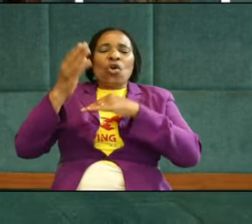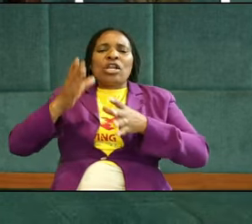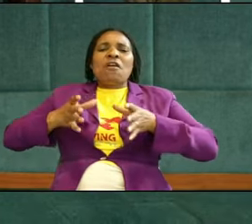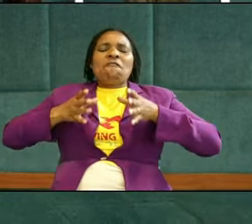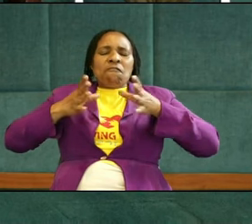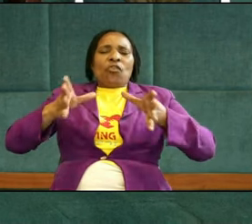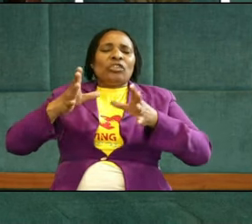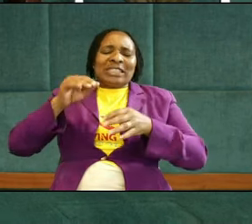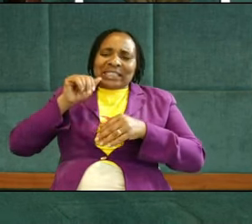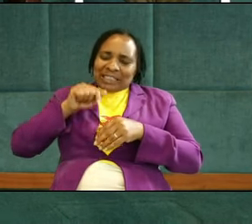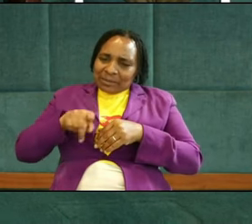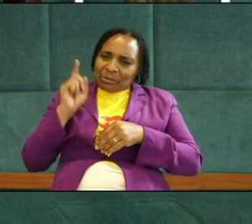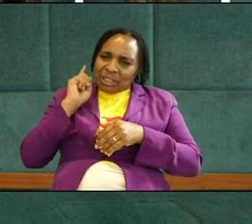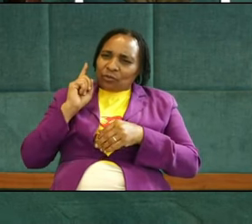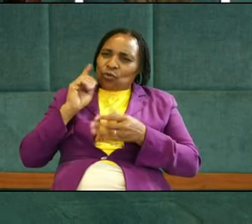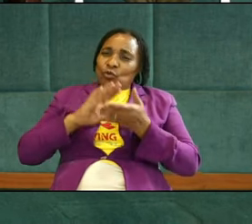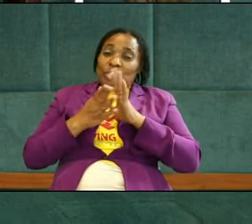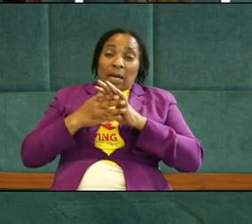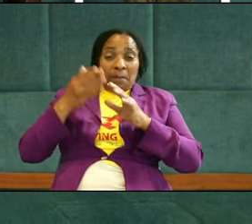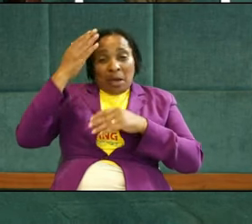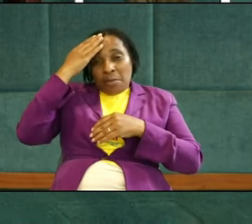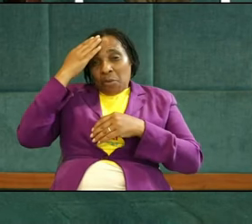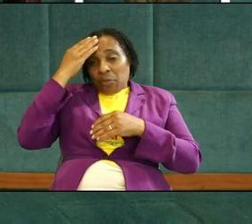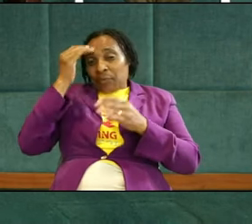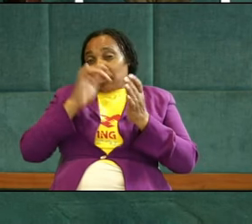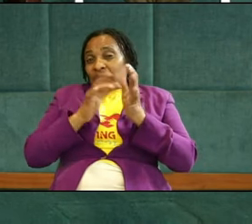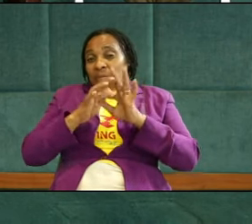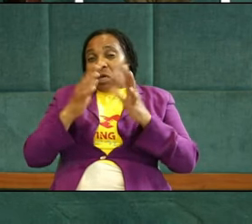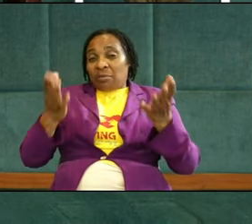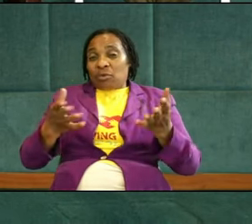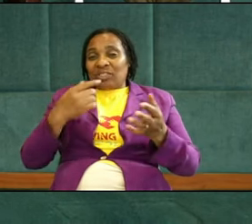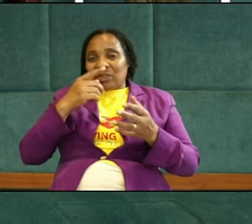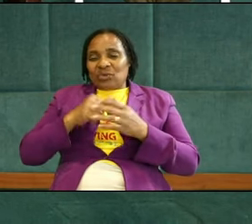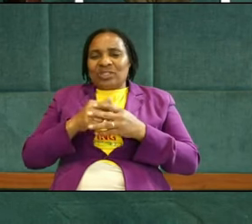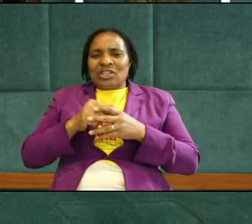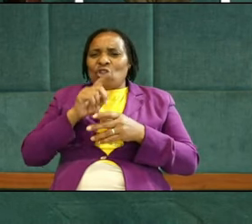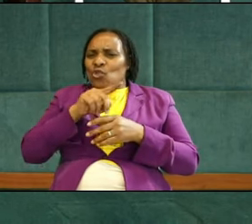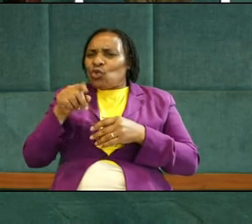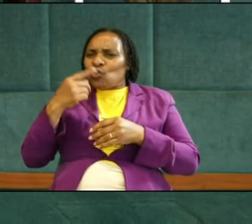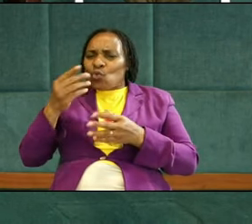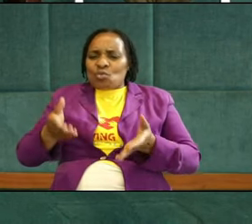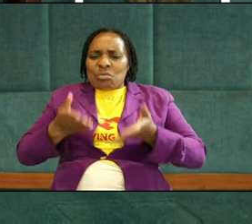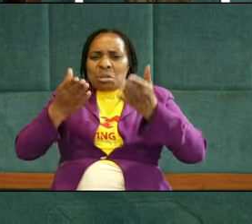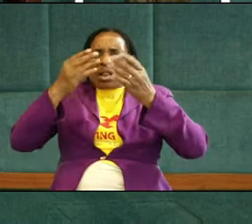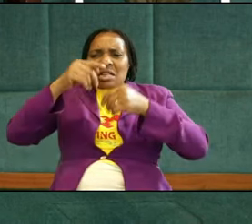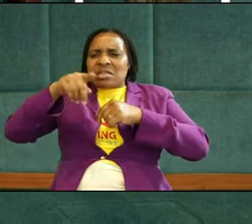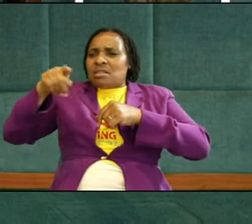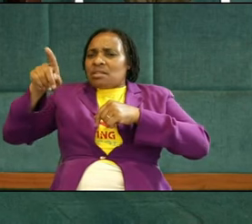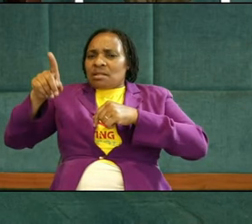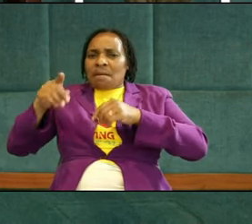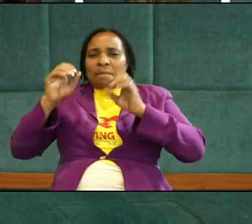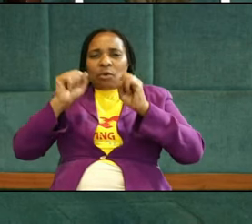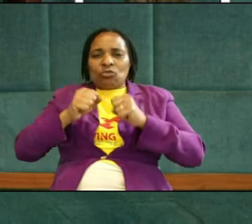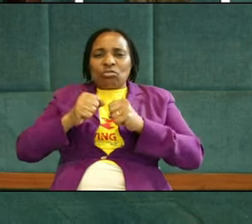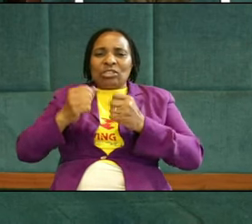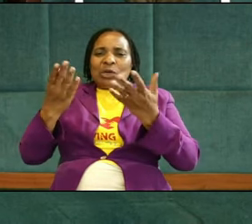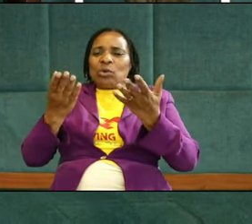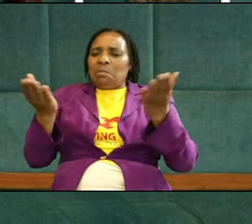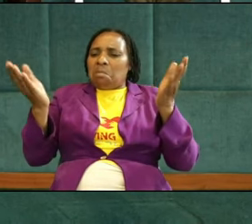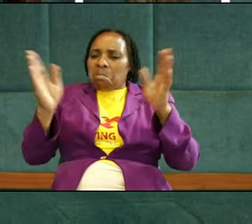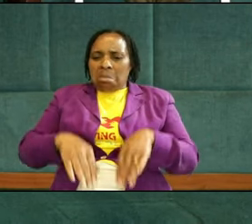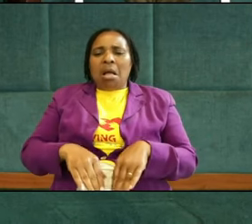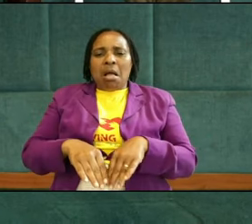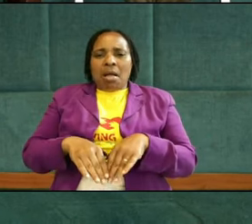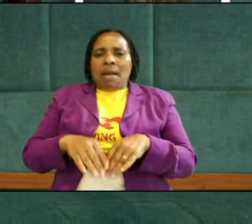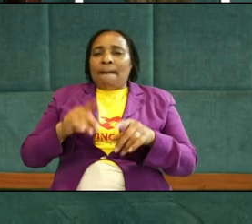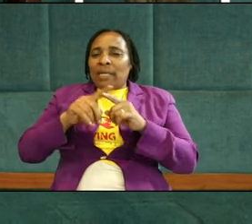him to be humble. The Bible also says, you know, those who will exalt themselves, him, they will I bring down. That's the Lord speaking.